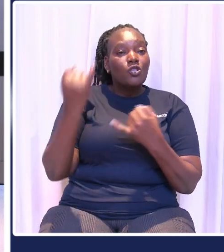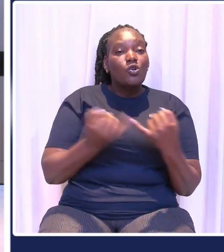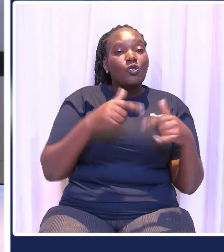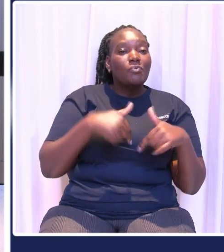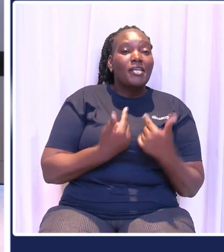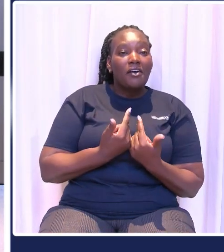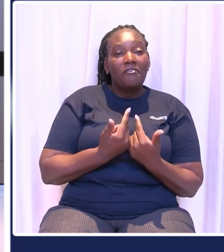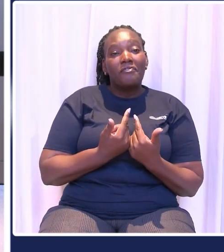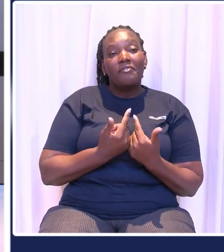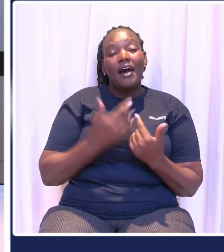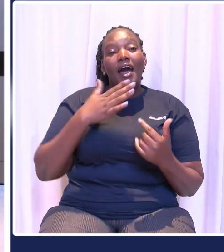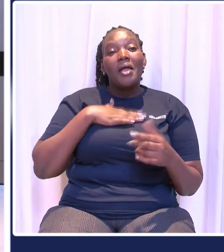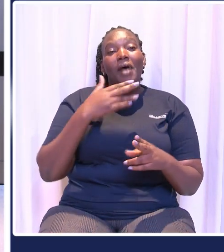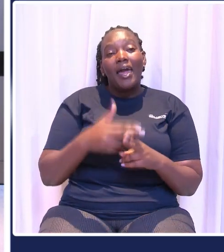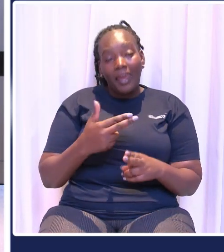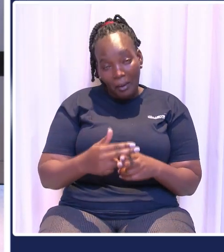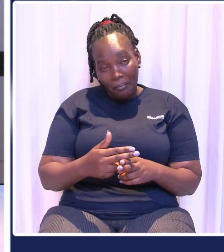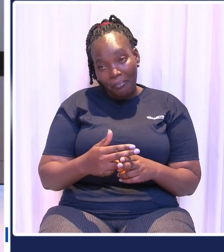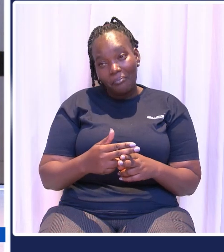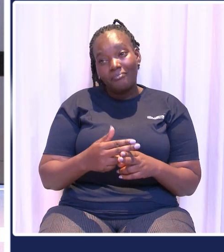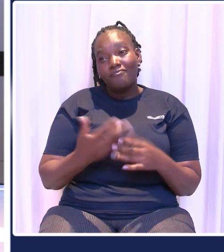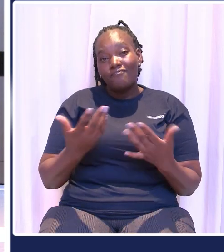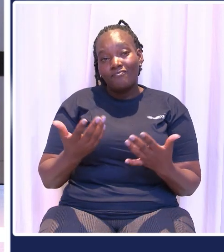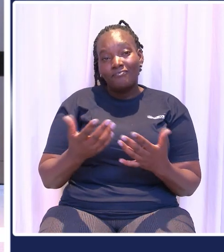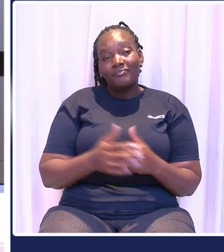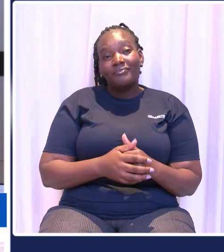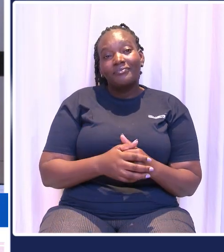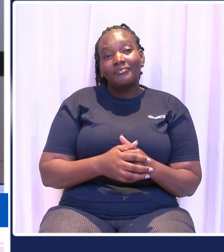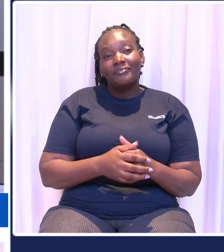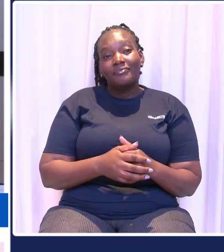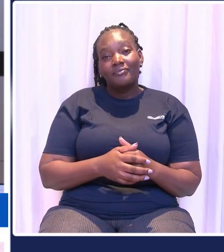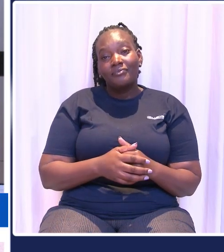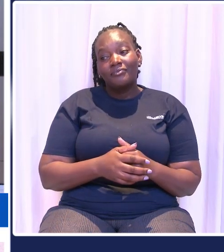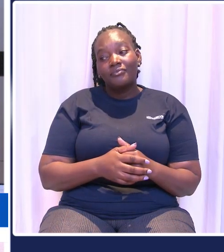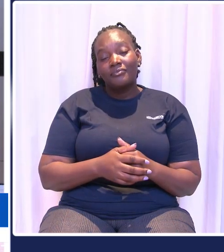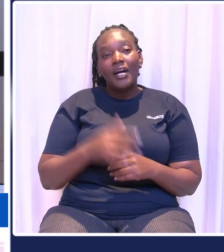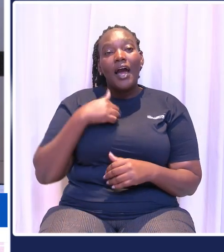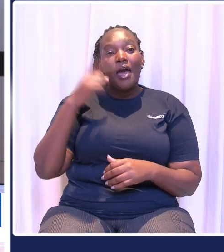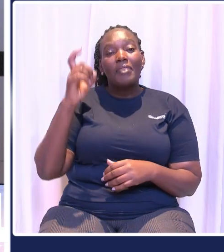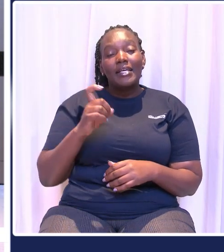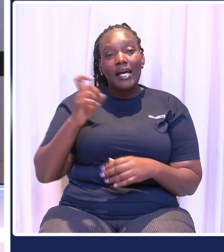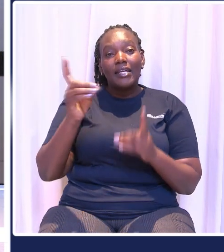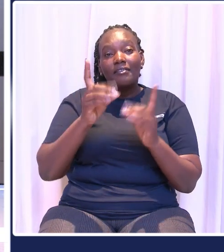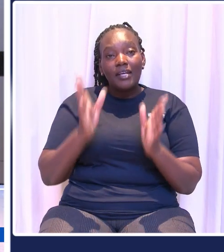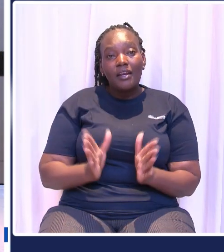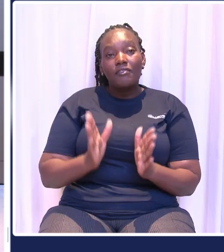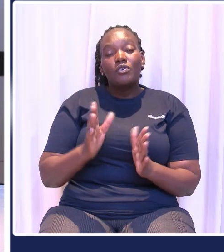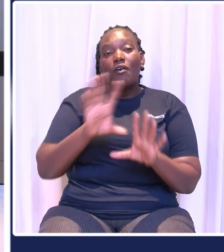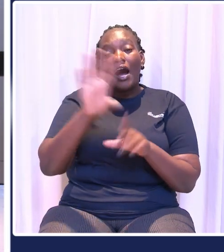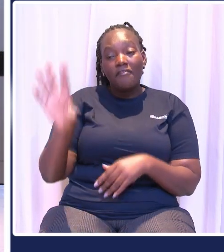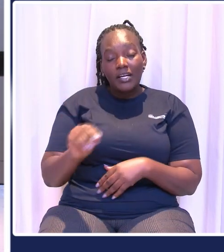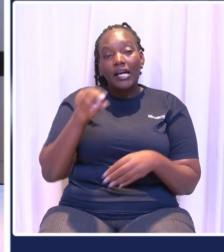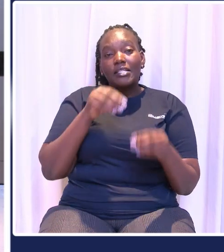my name to Shuaib Chalklen. I'm the executive director of the African Disability